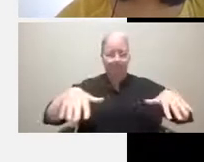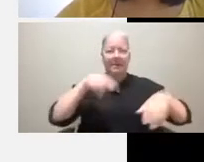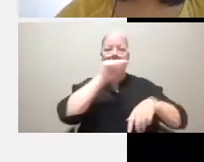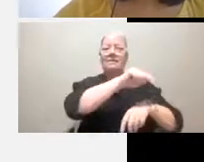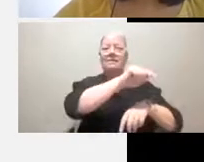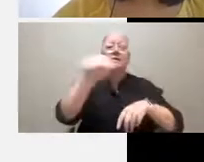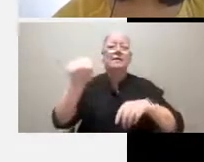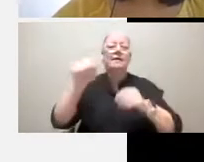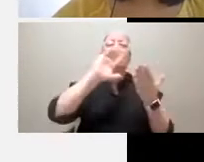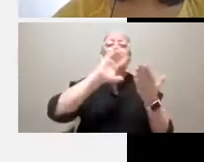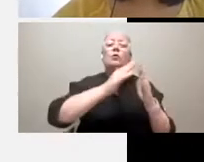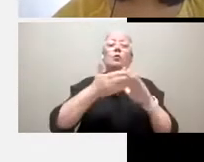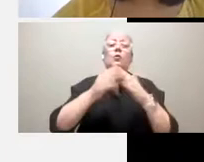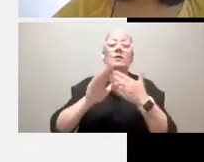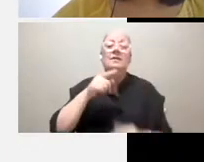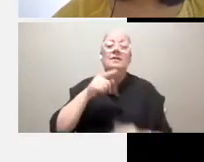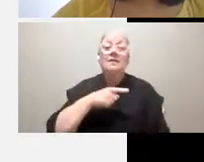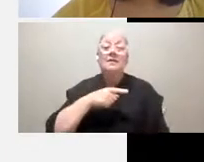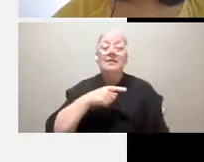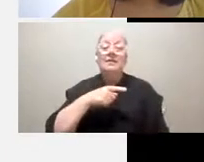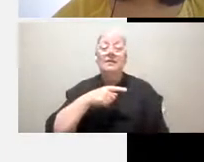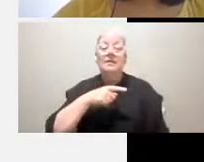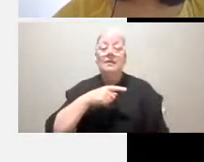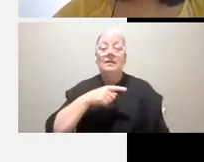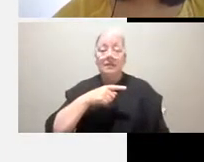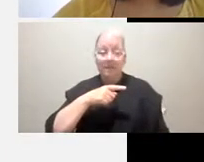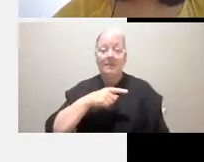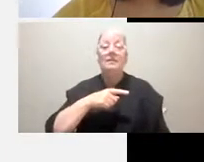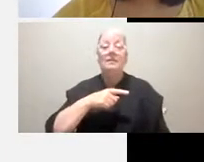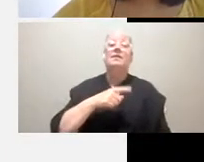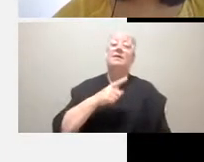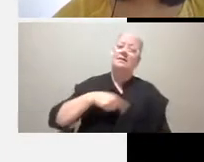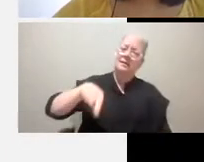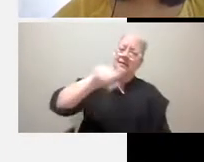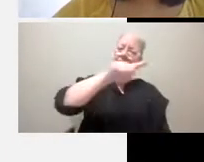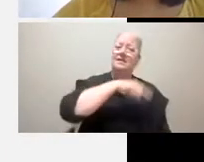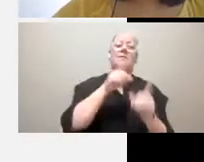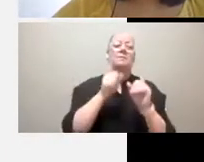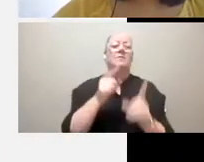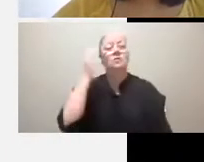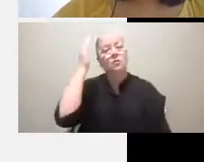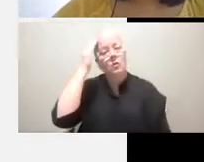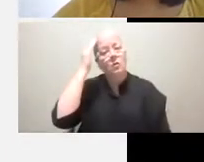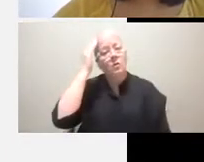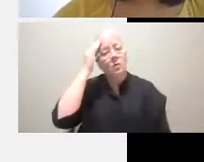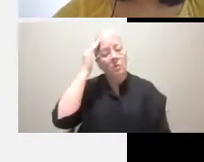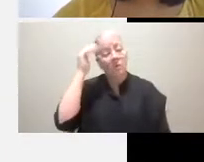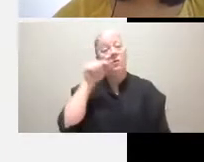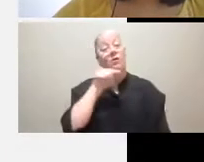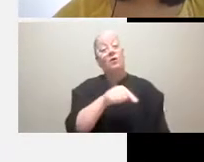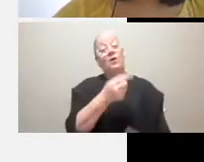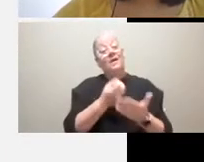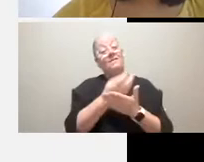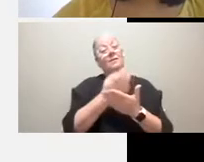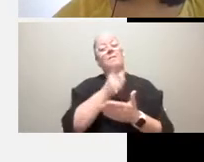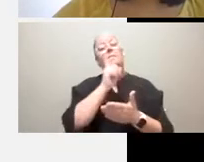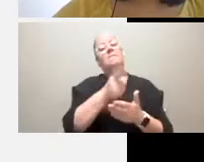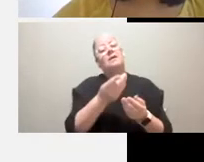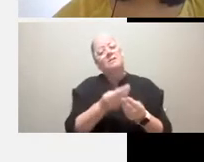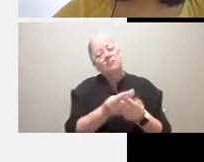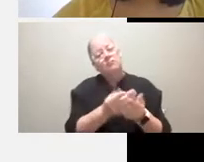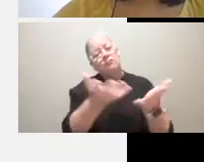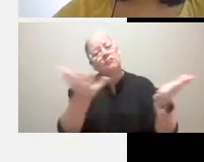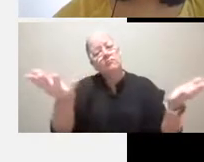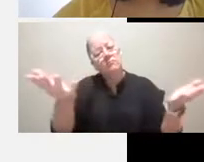that it's really not everyone is aware of this information. So we have to disseminate this kind of information from the organization and also people